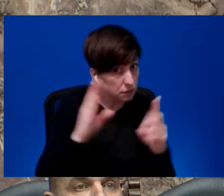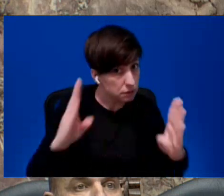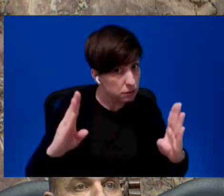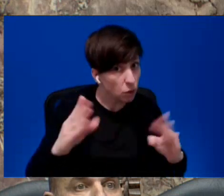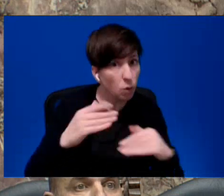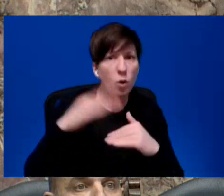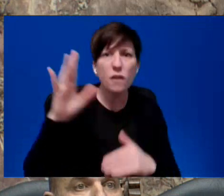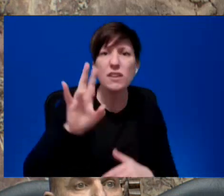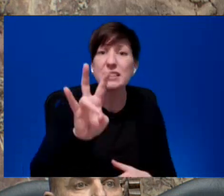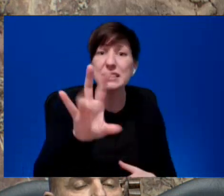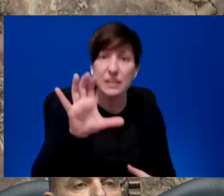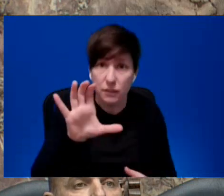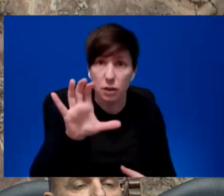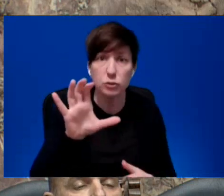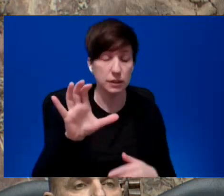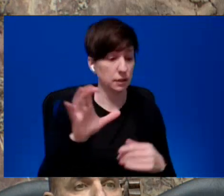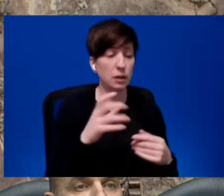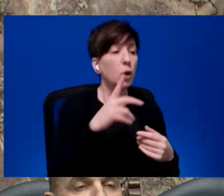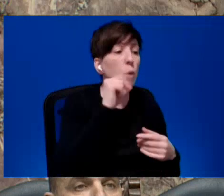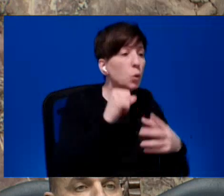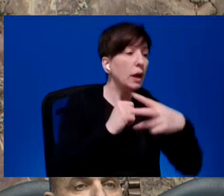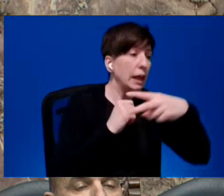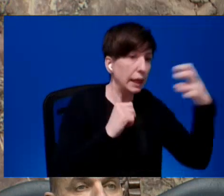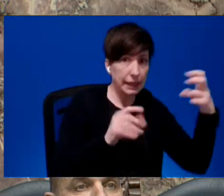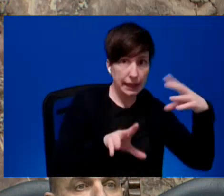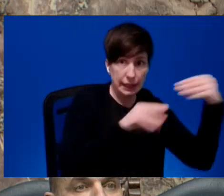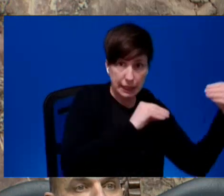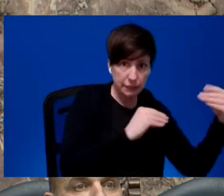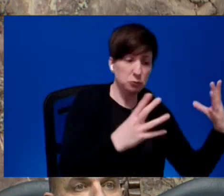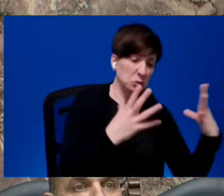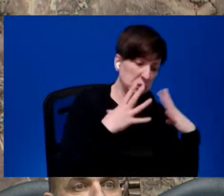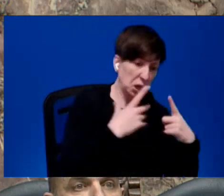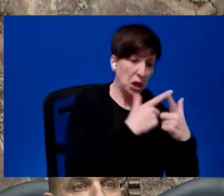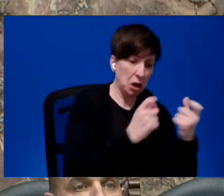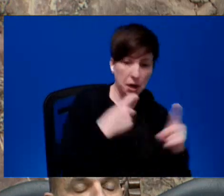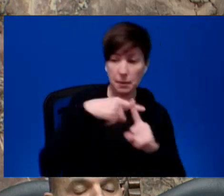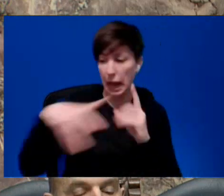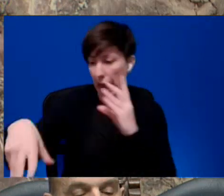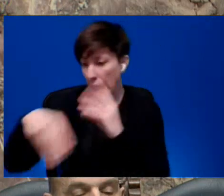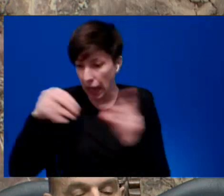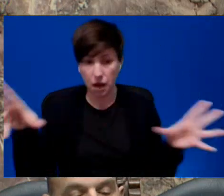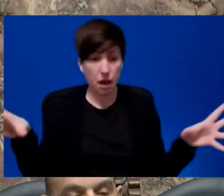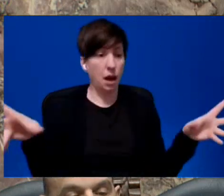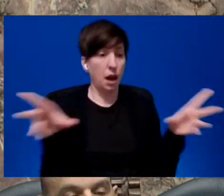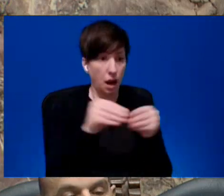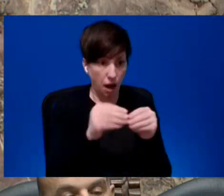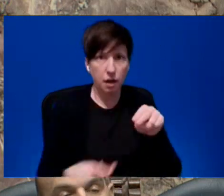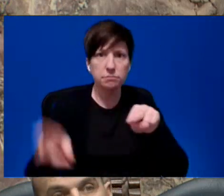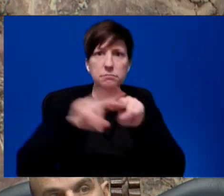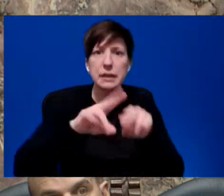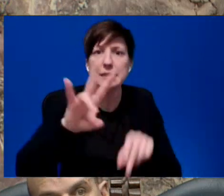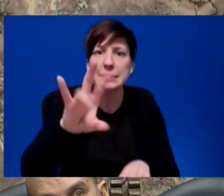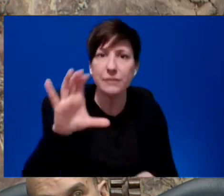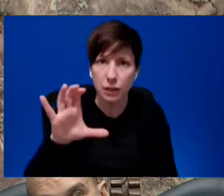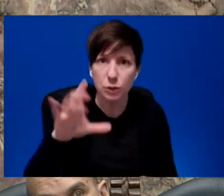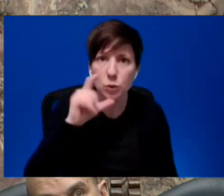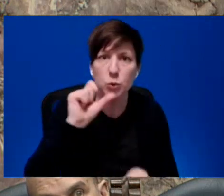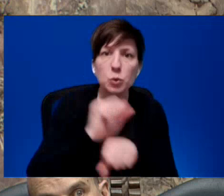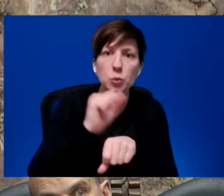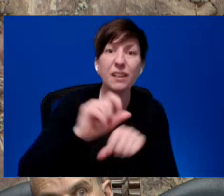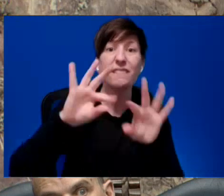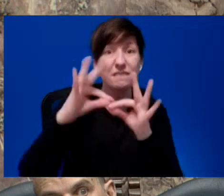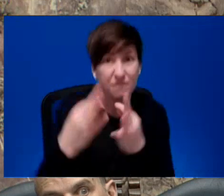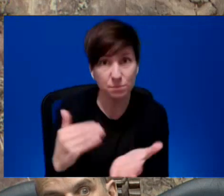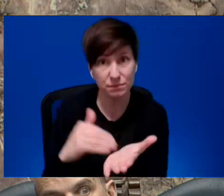new family doctors practicing longitudinal family practice, for example. That we have 238 new